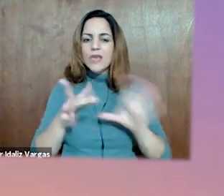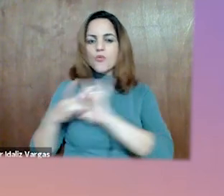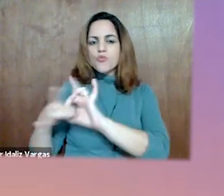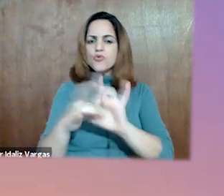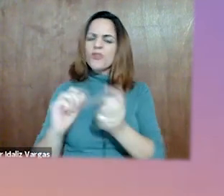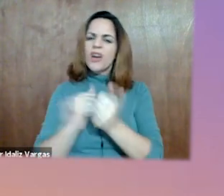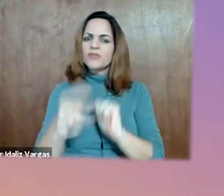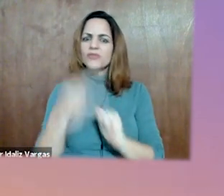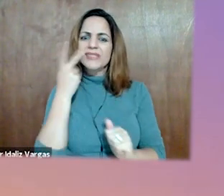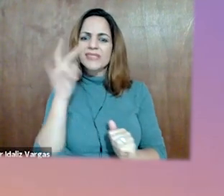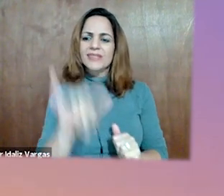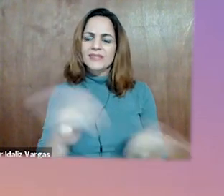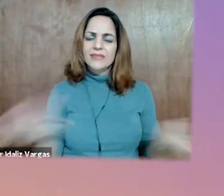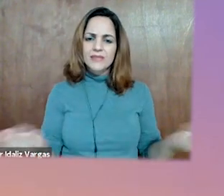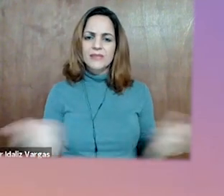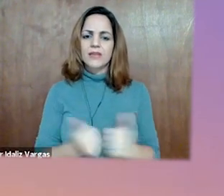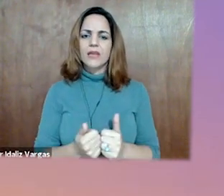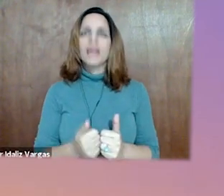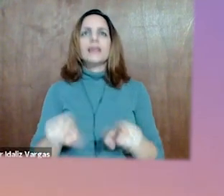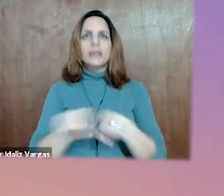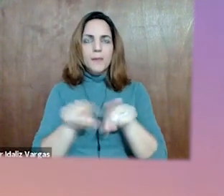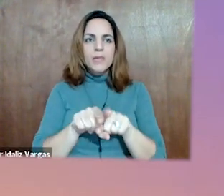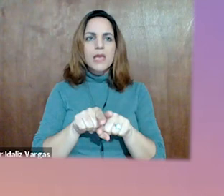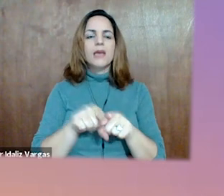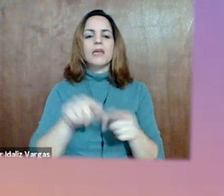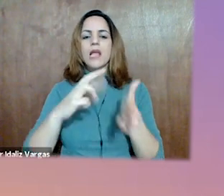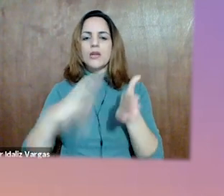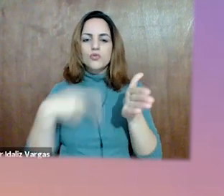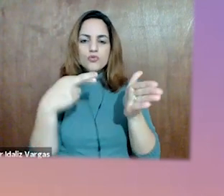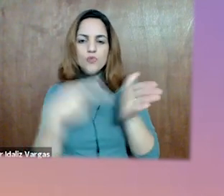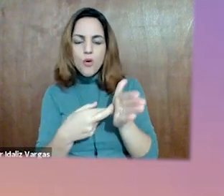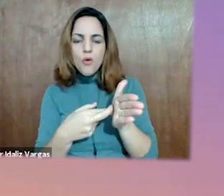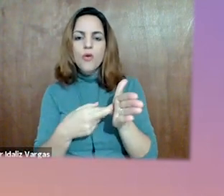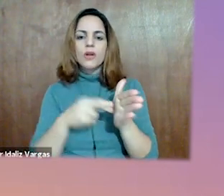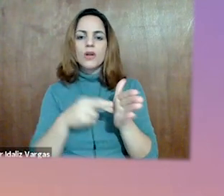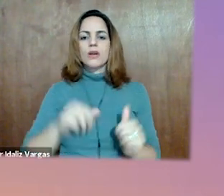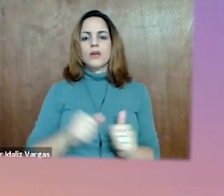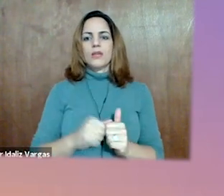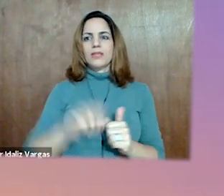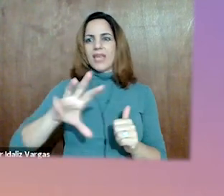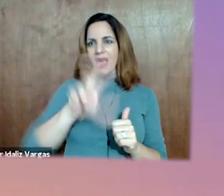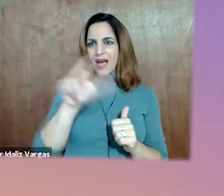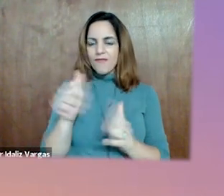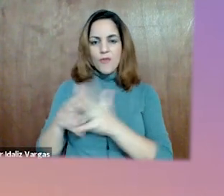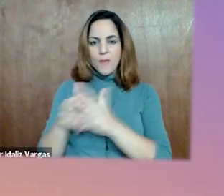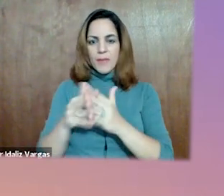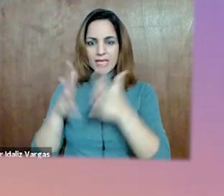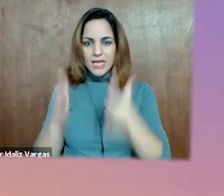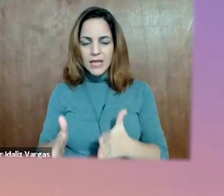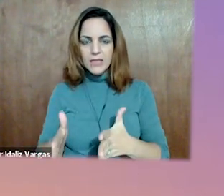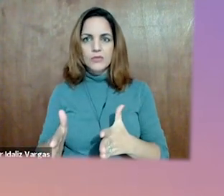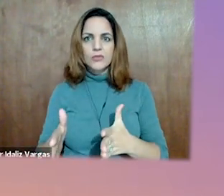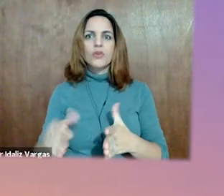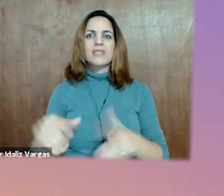the role of Afro-Boricuas in the leadership among organizations in New York are important to reflect